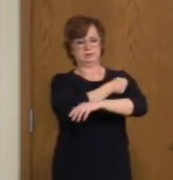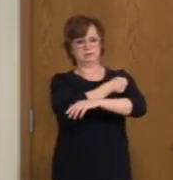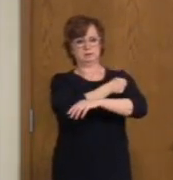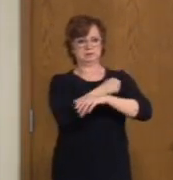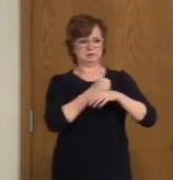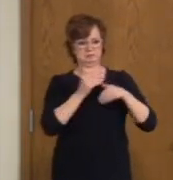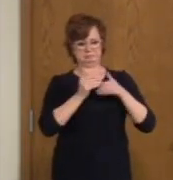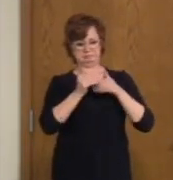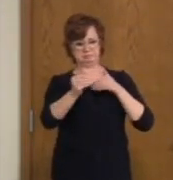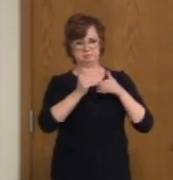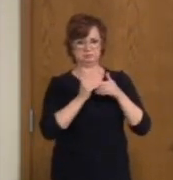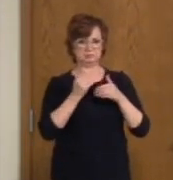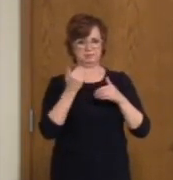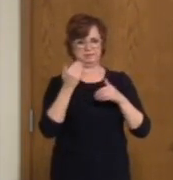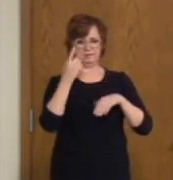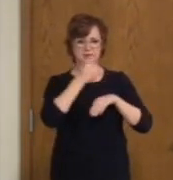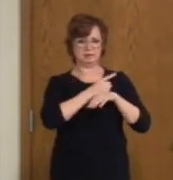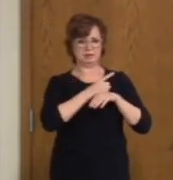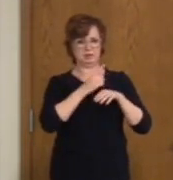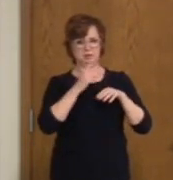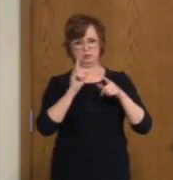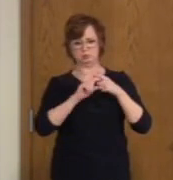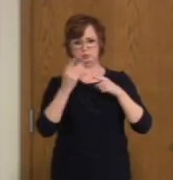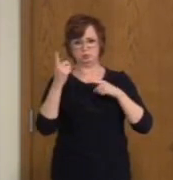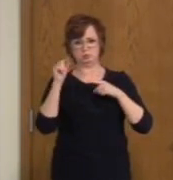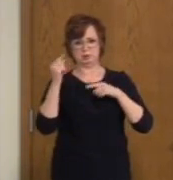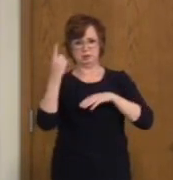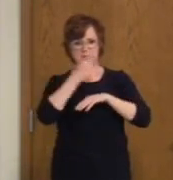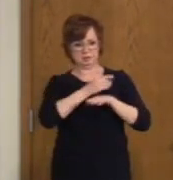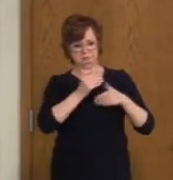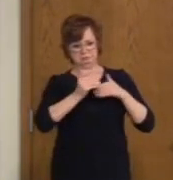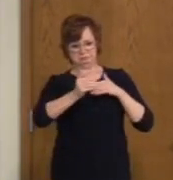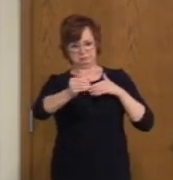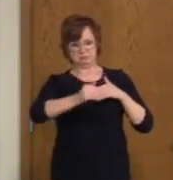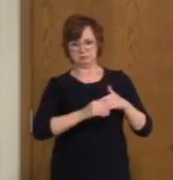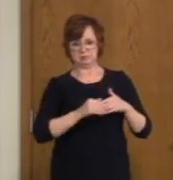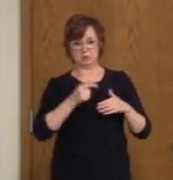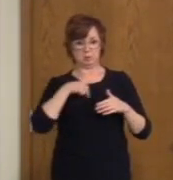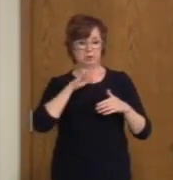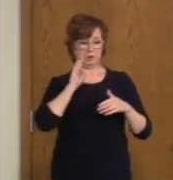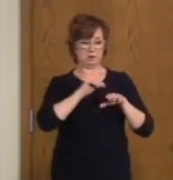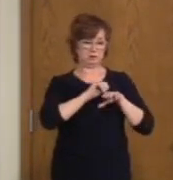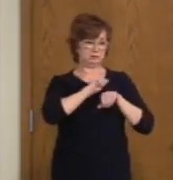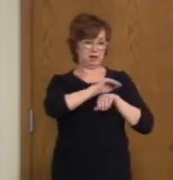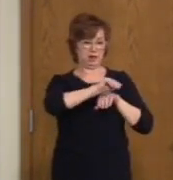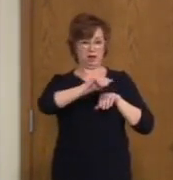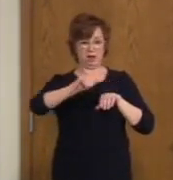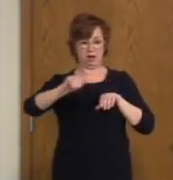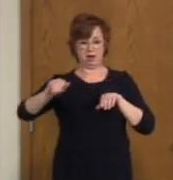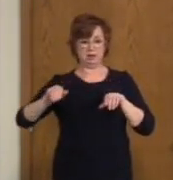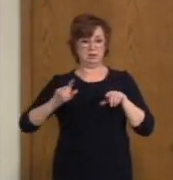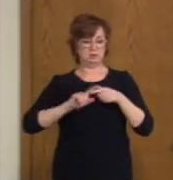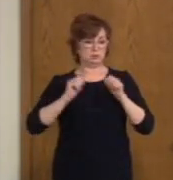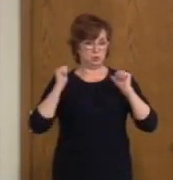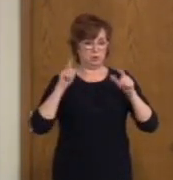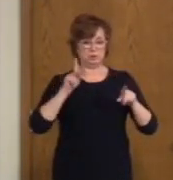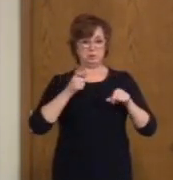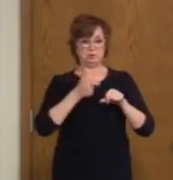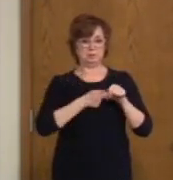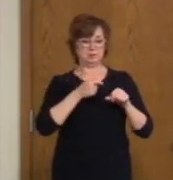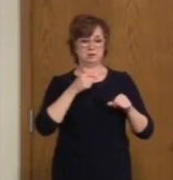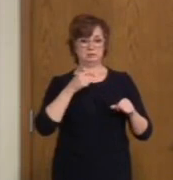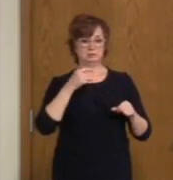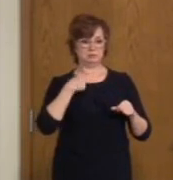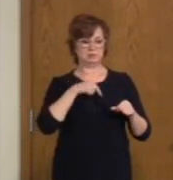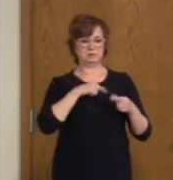15 to 20 days, and we're going to make them available, all of those vaccines available to Saskatchewan residents. As Scott Livingston, the CEO